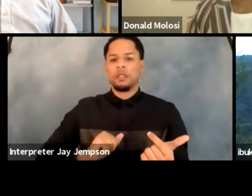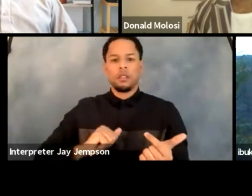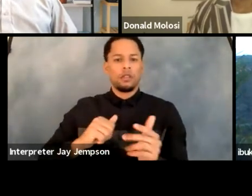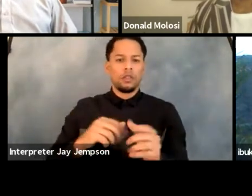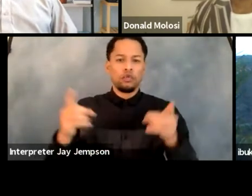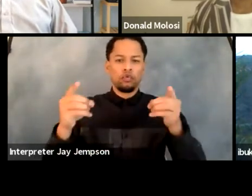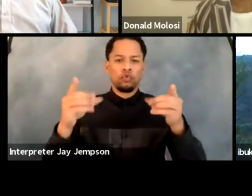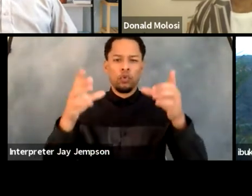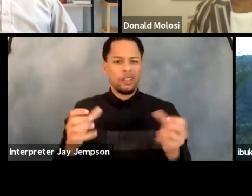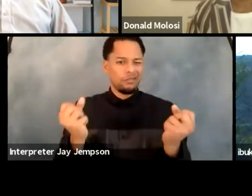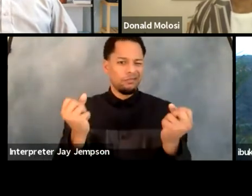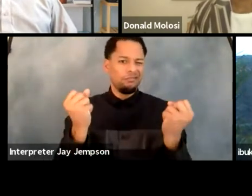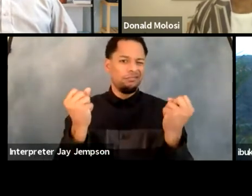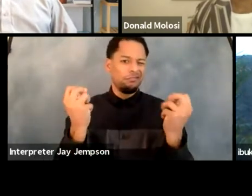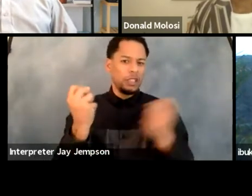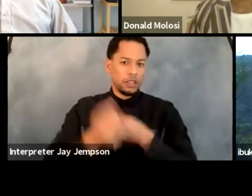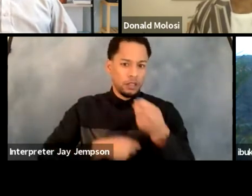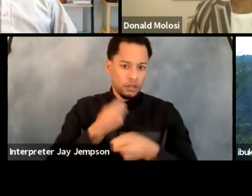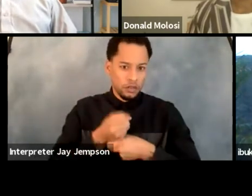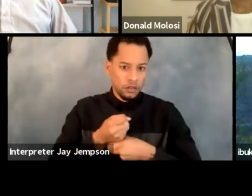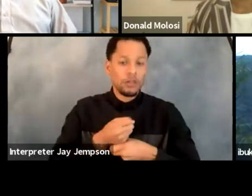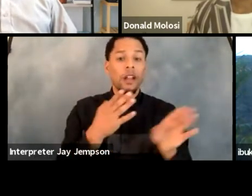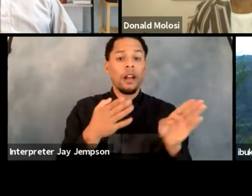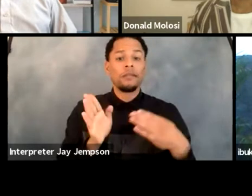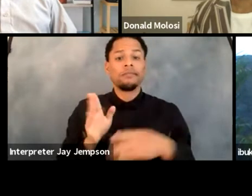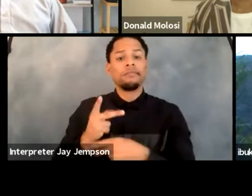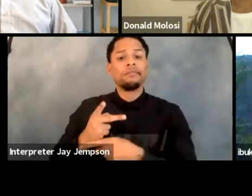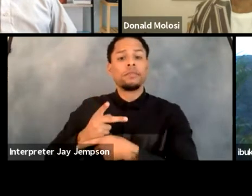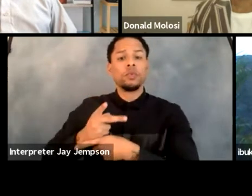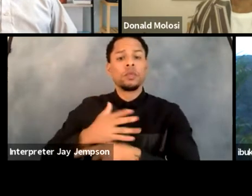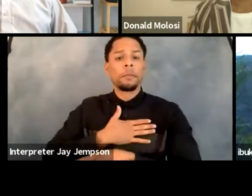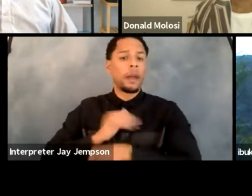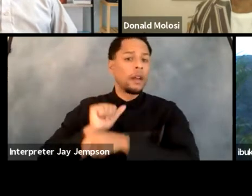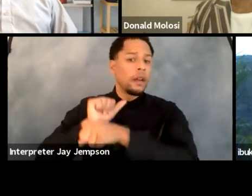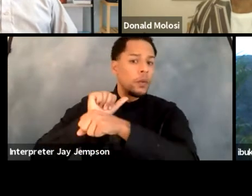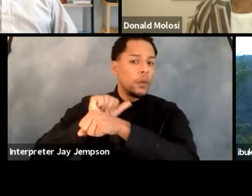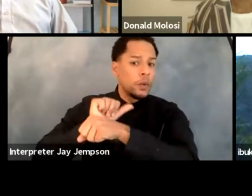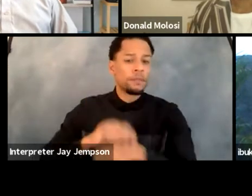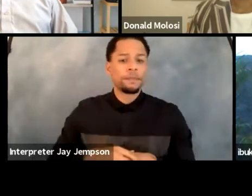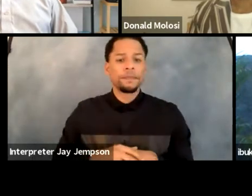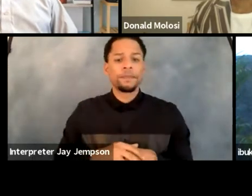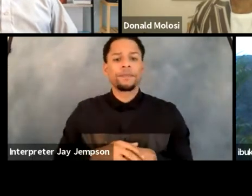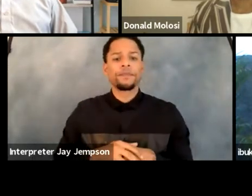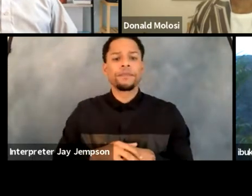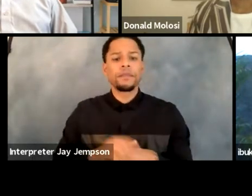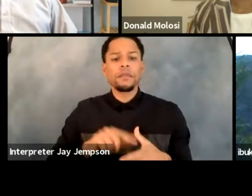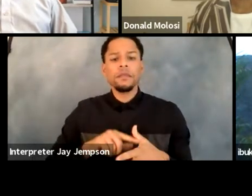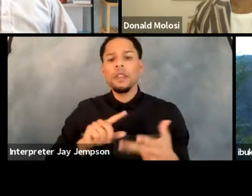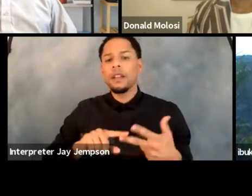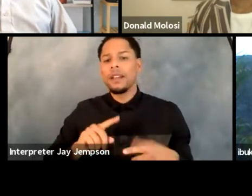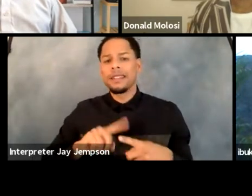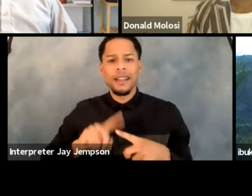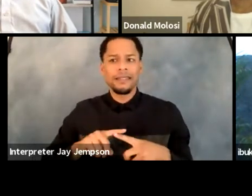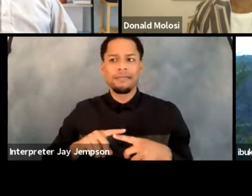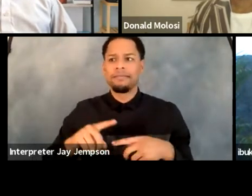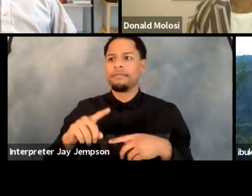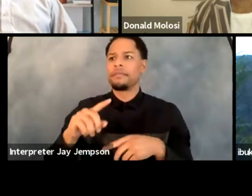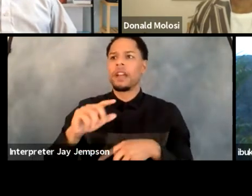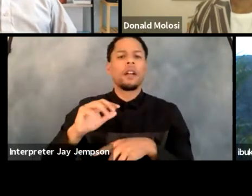and then went into producing my own work and also working with different creatives from South